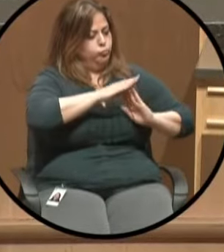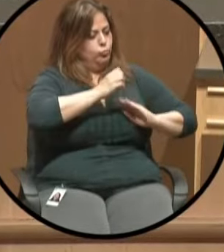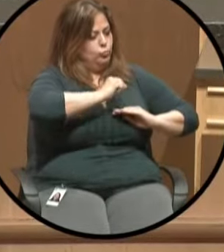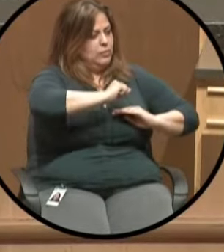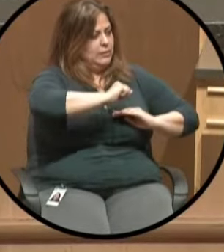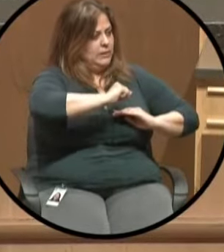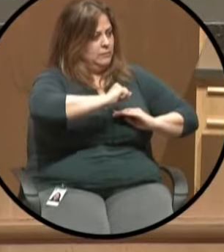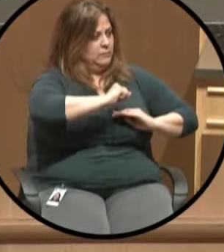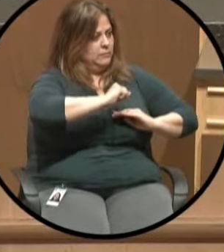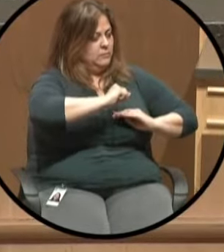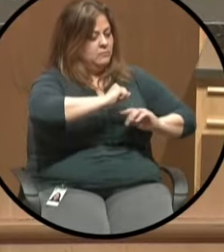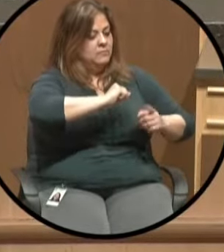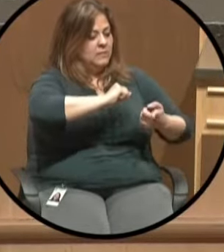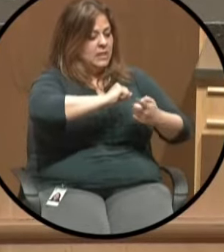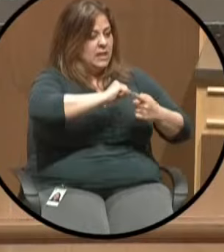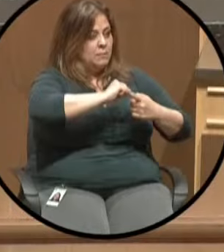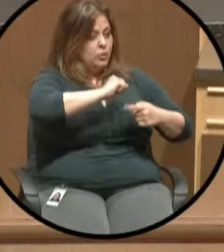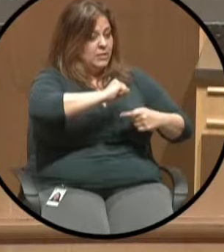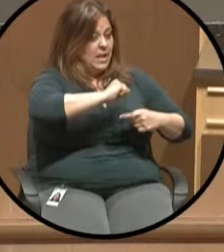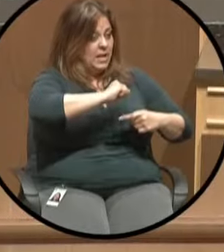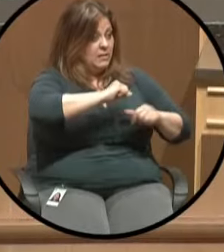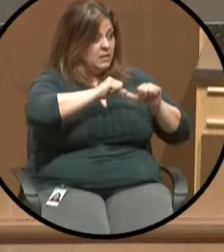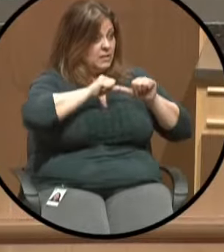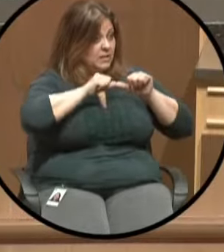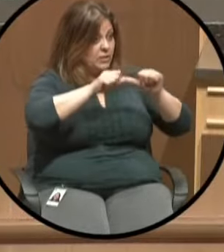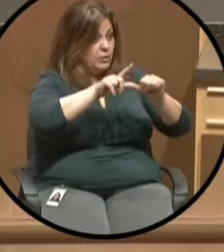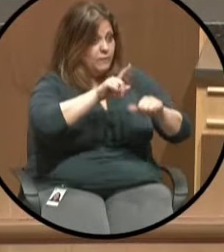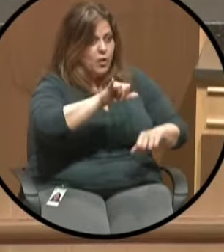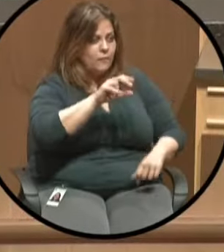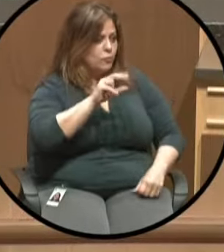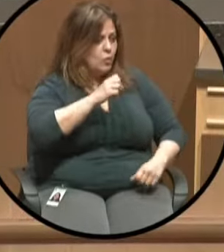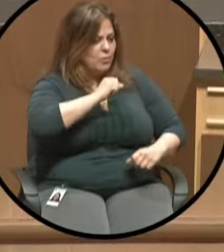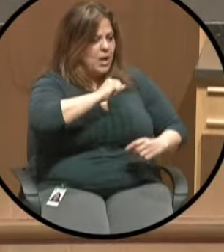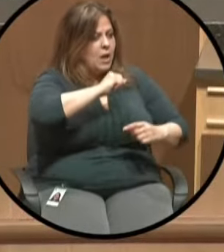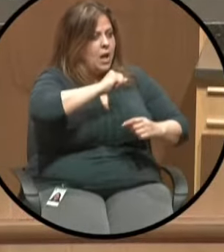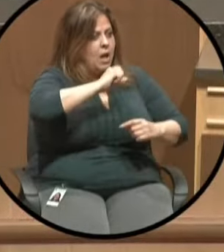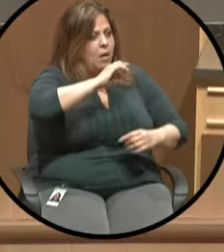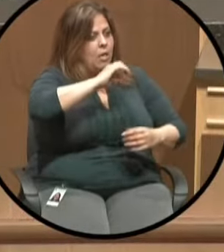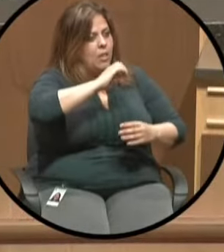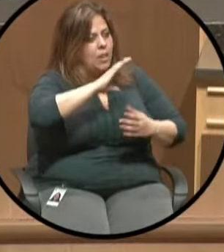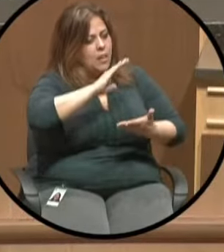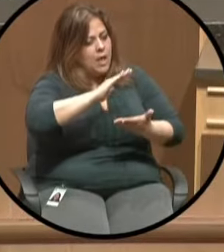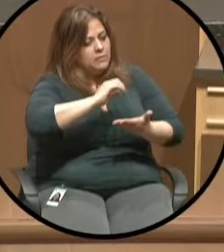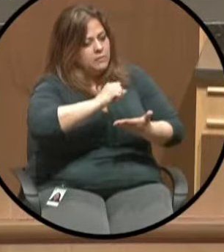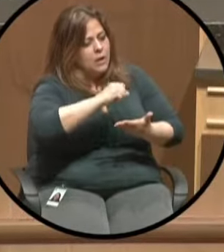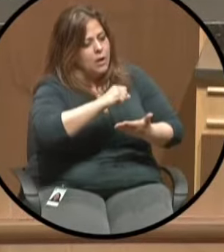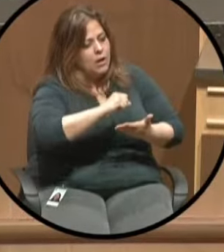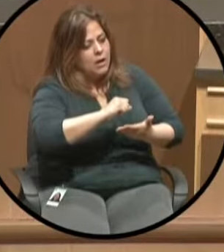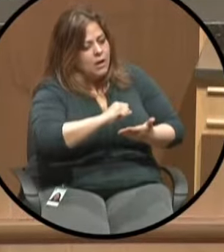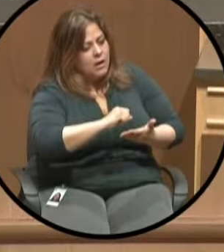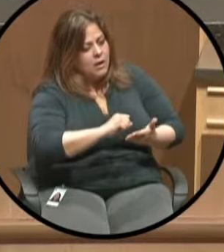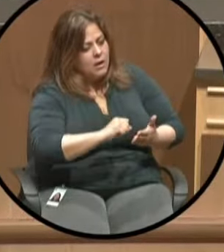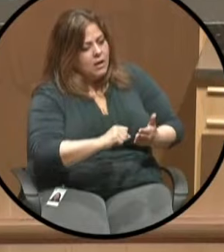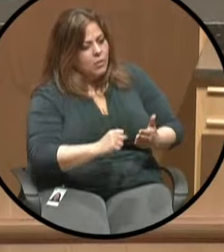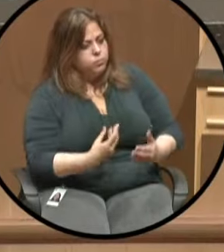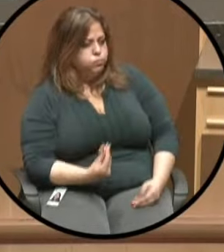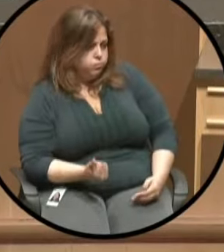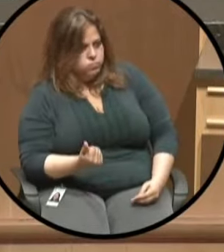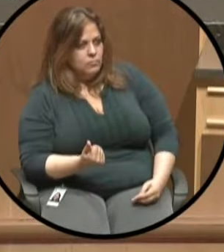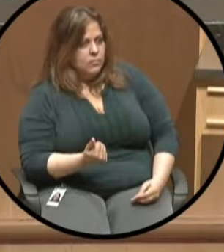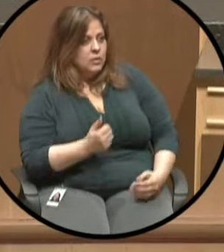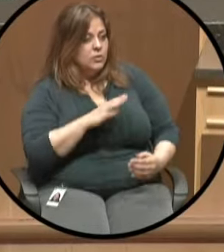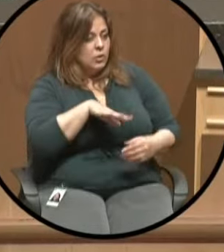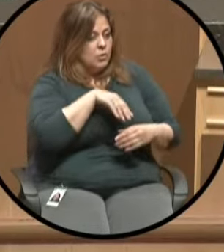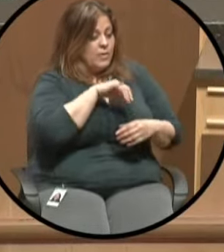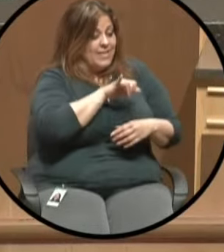Schwartz mentioned, we know that that will wane over time. And so ultimately, those antibodies will subsequently not necessarily